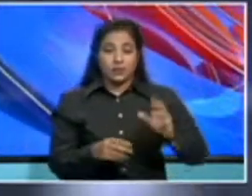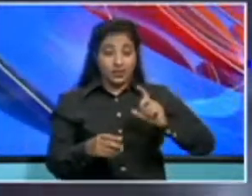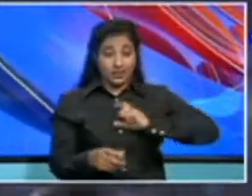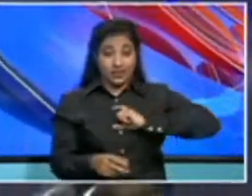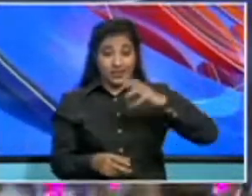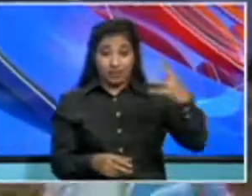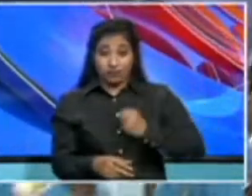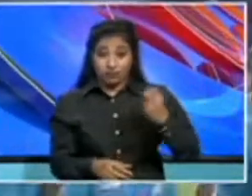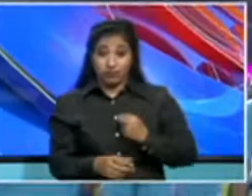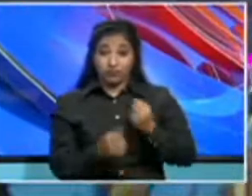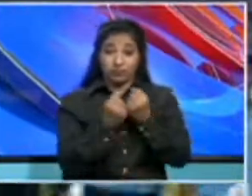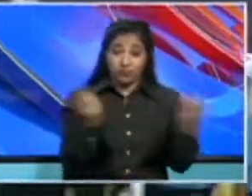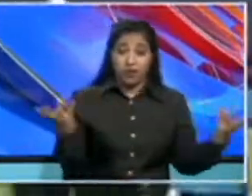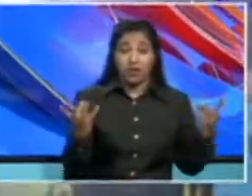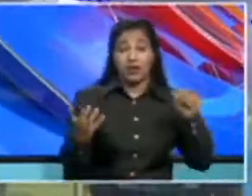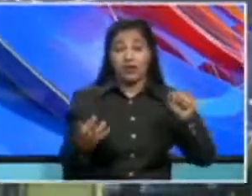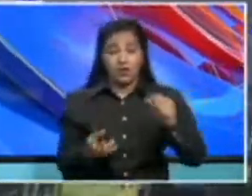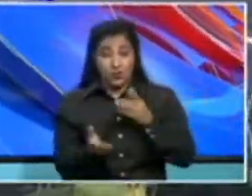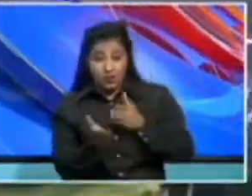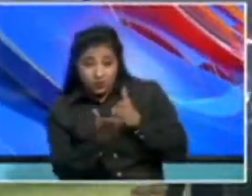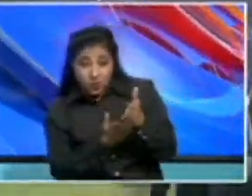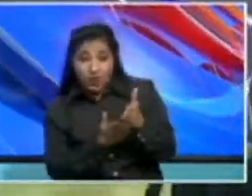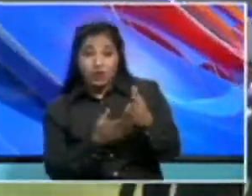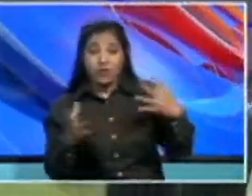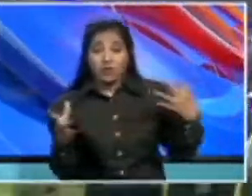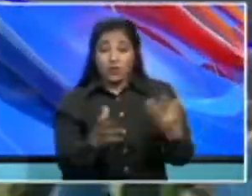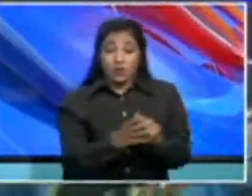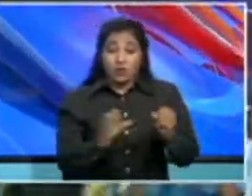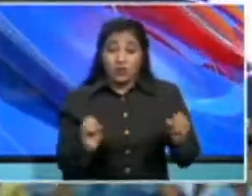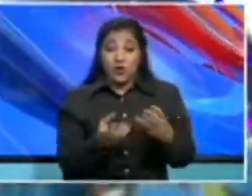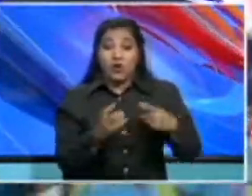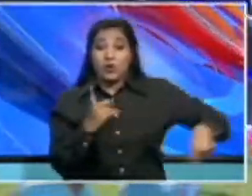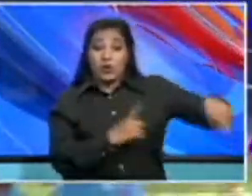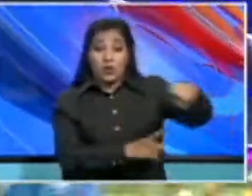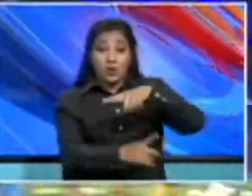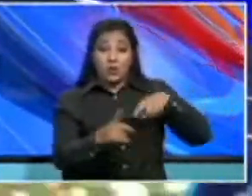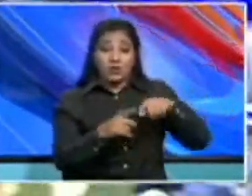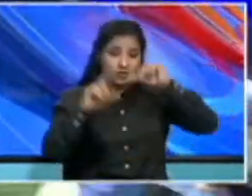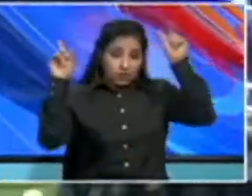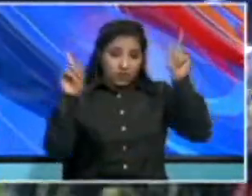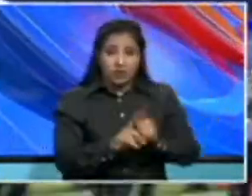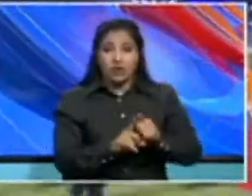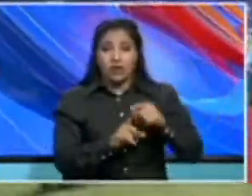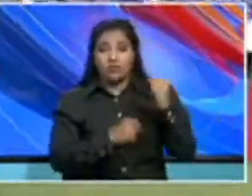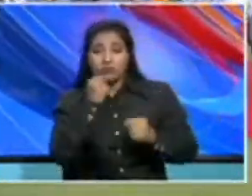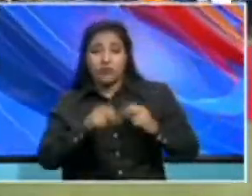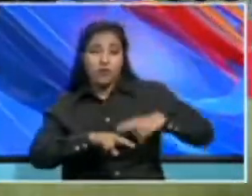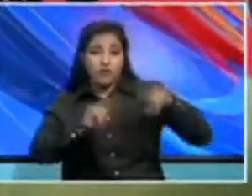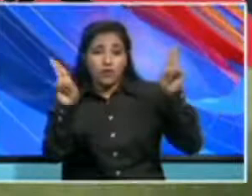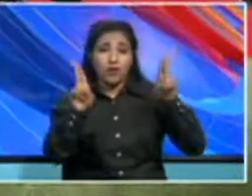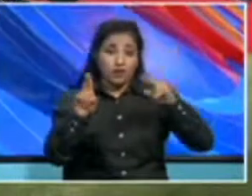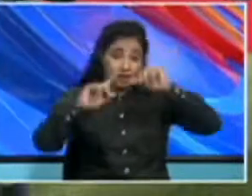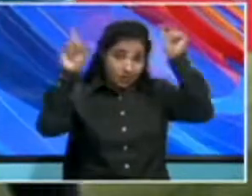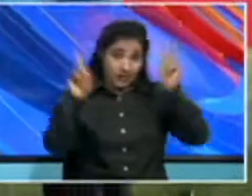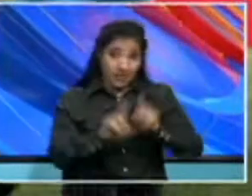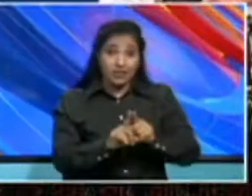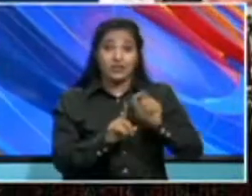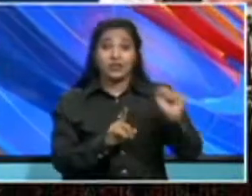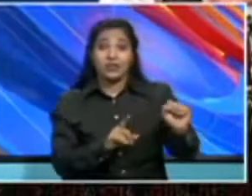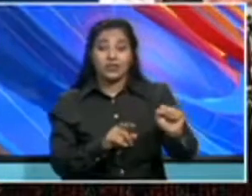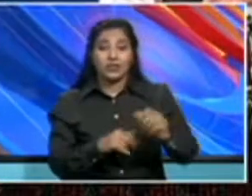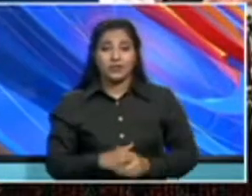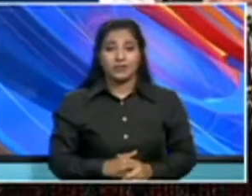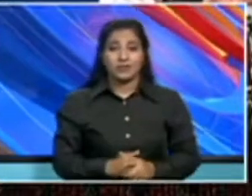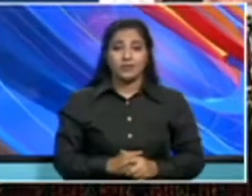medals. As they say, this is where it starts. This is where India is going to find its next